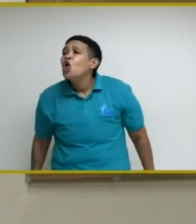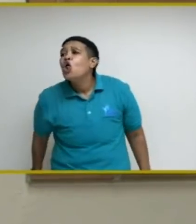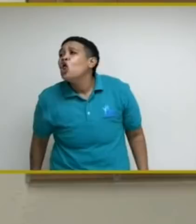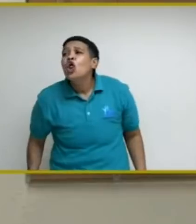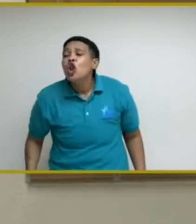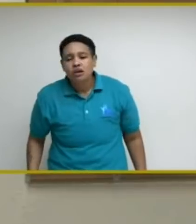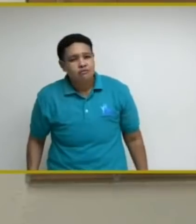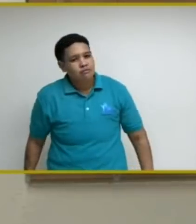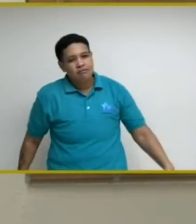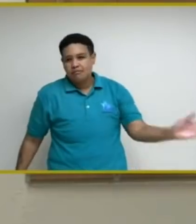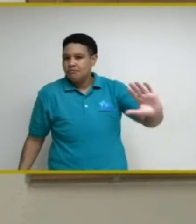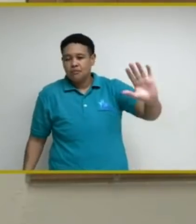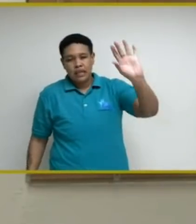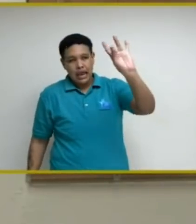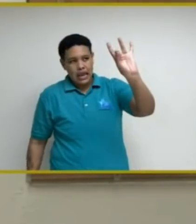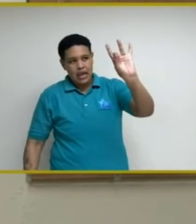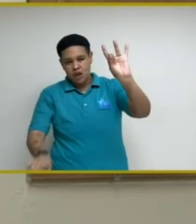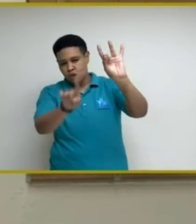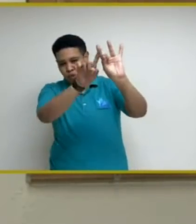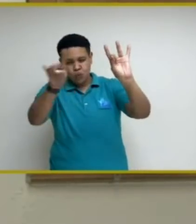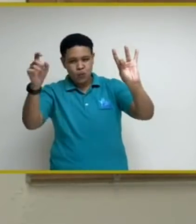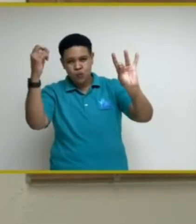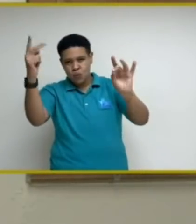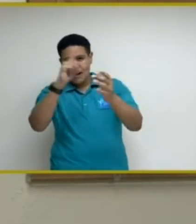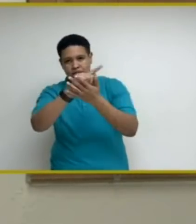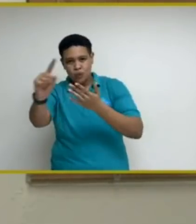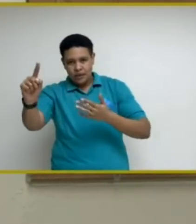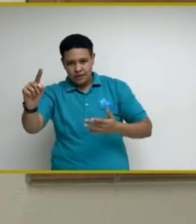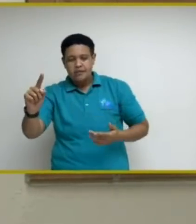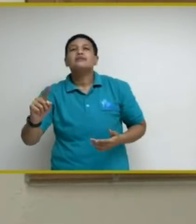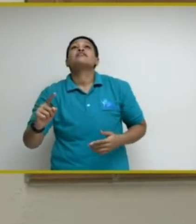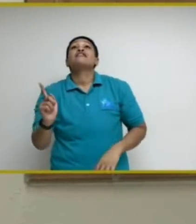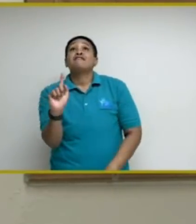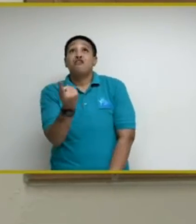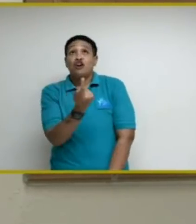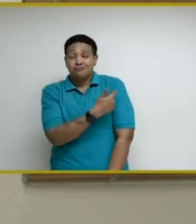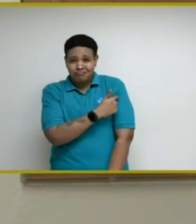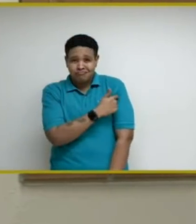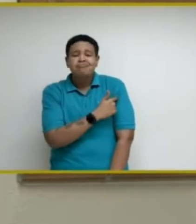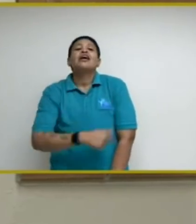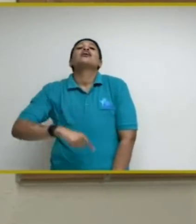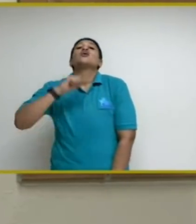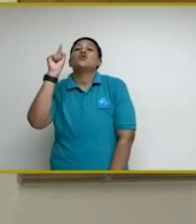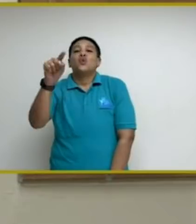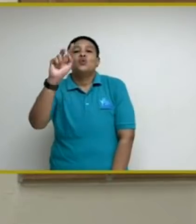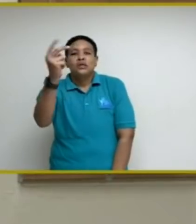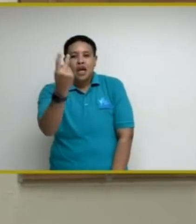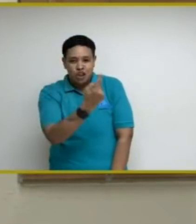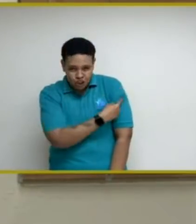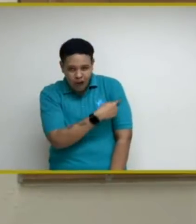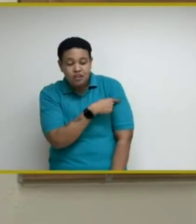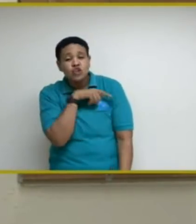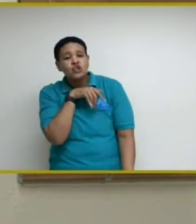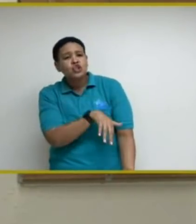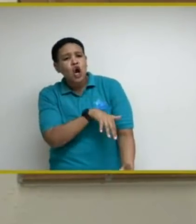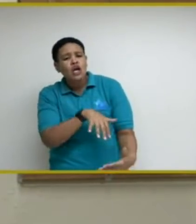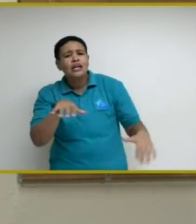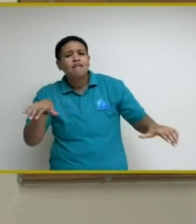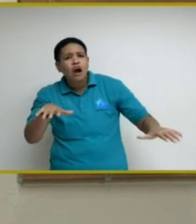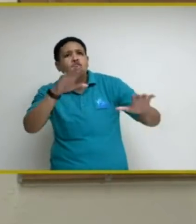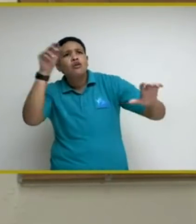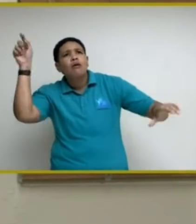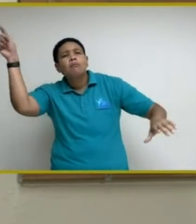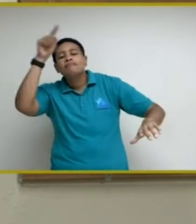weeks that we have given is the time that the manufacturers, the studies have shown that it is the